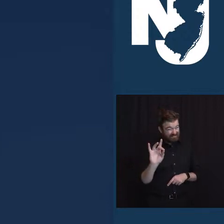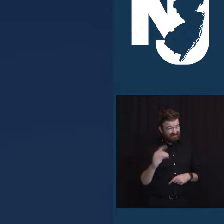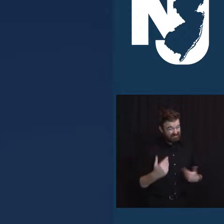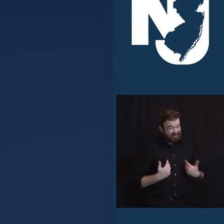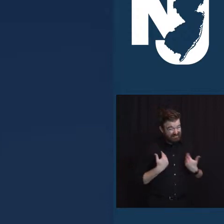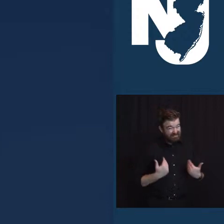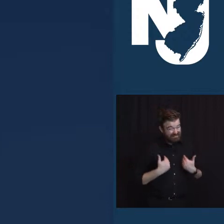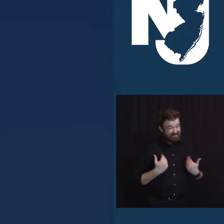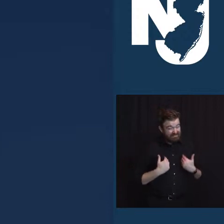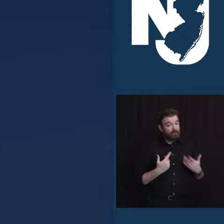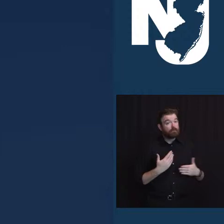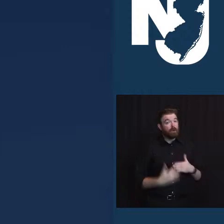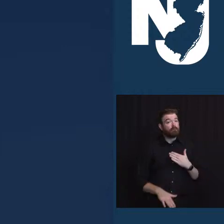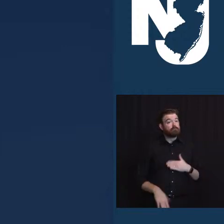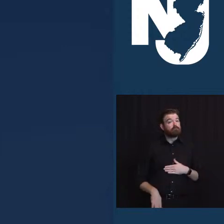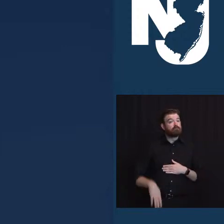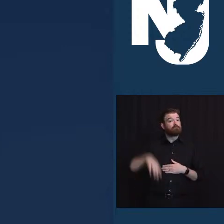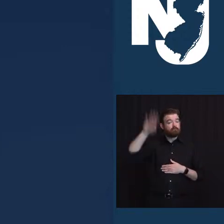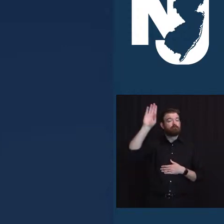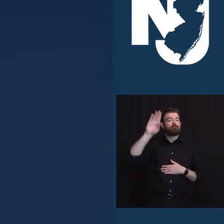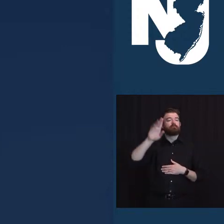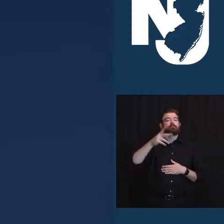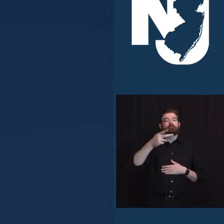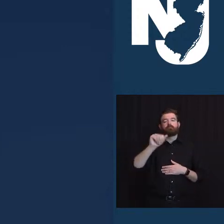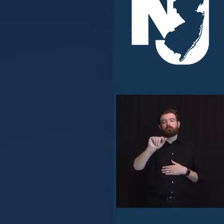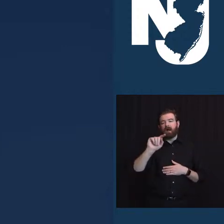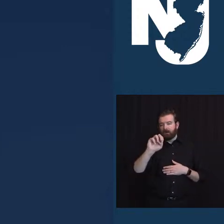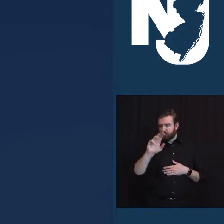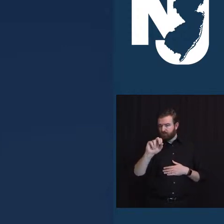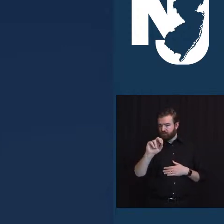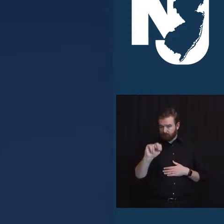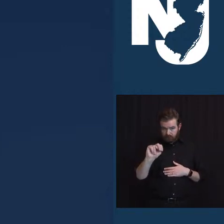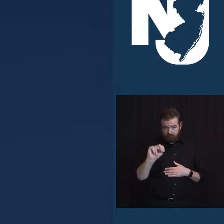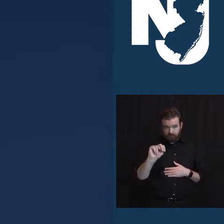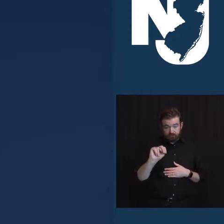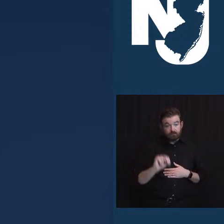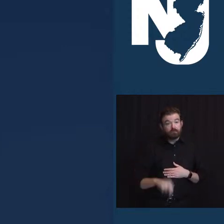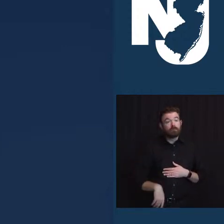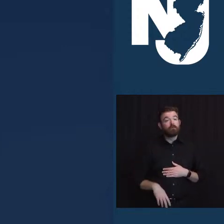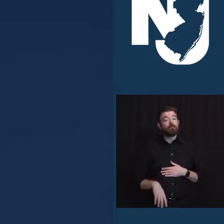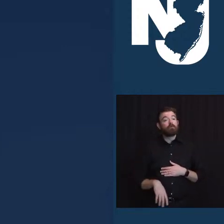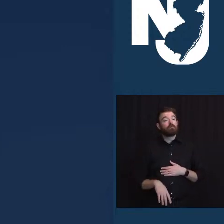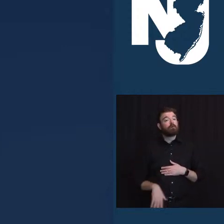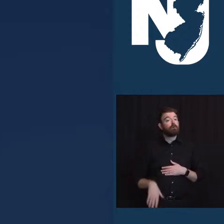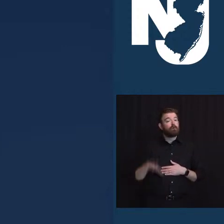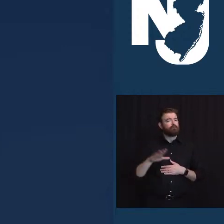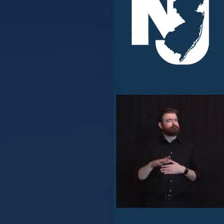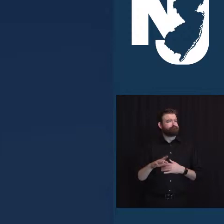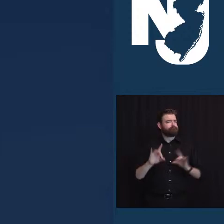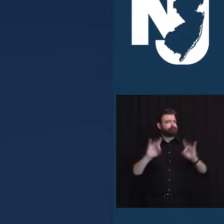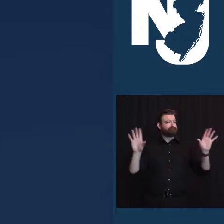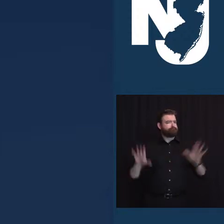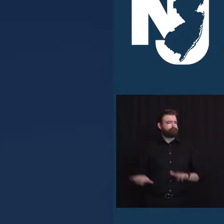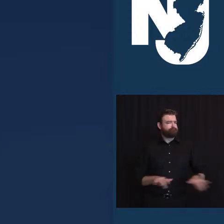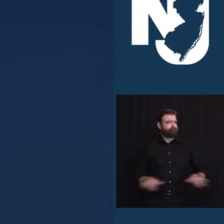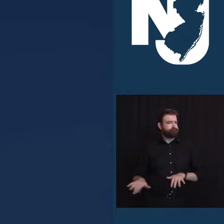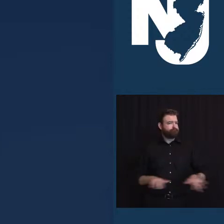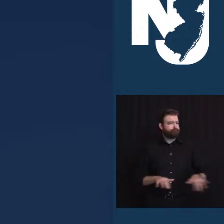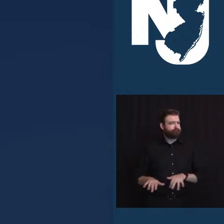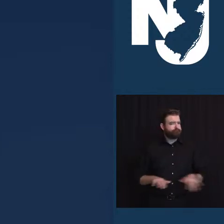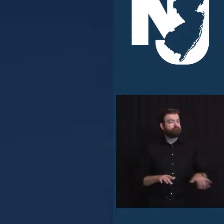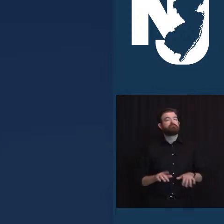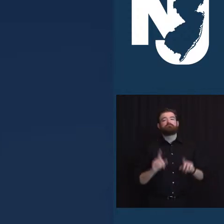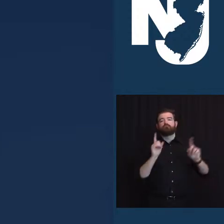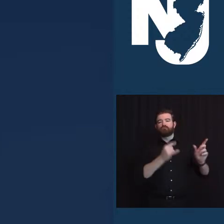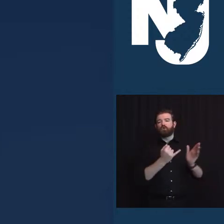in Patterson, at a young age he showed great promise as a pianist and attended the Rosa L. Parks Arts High School. He then went on